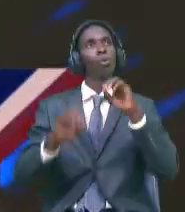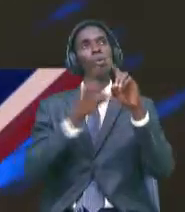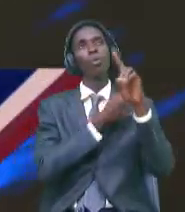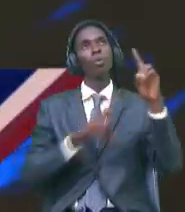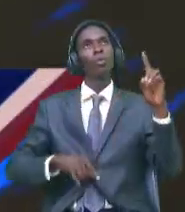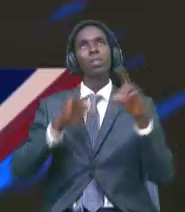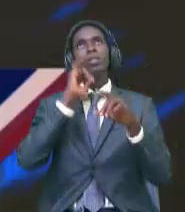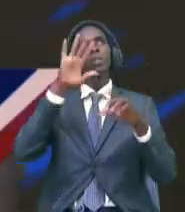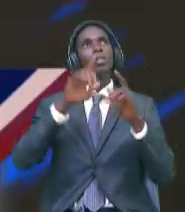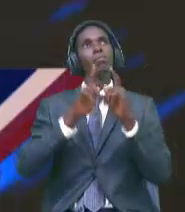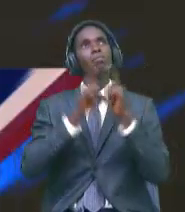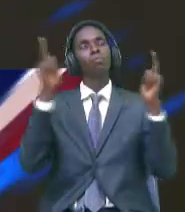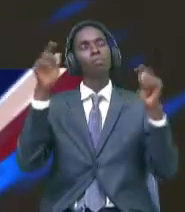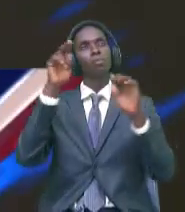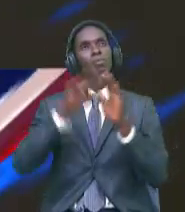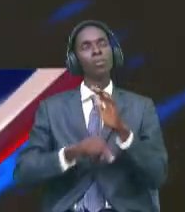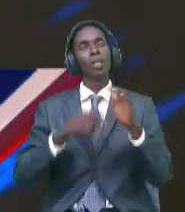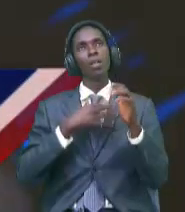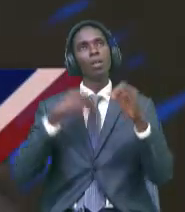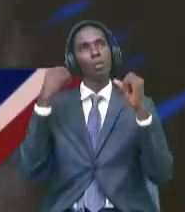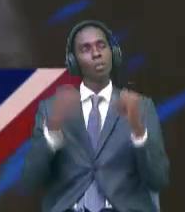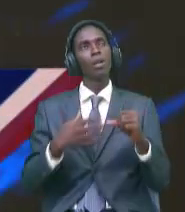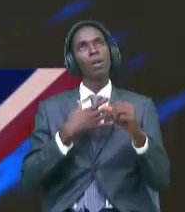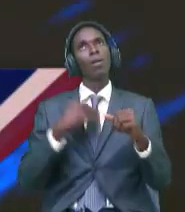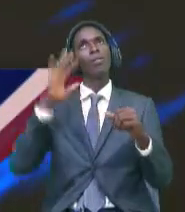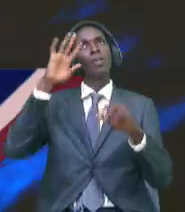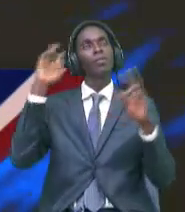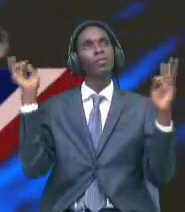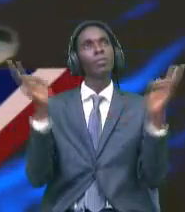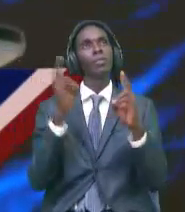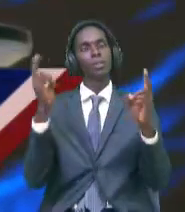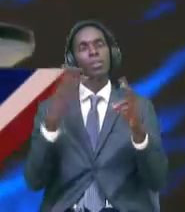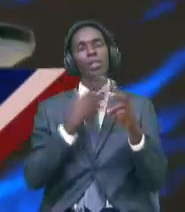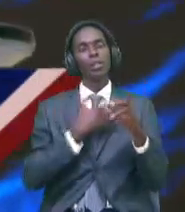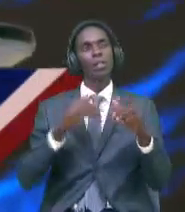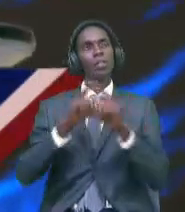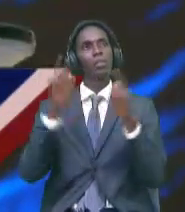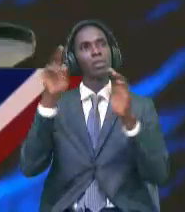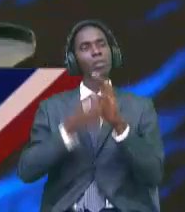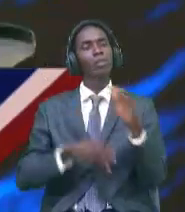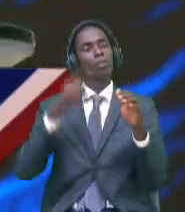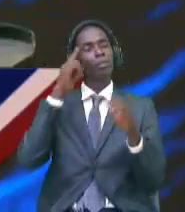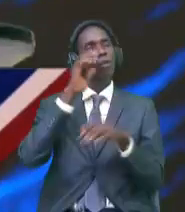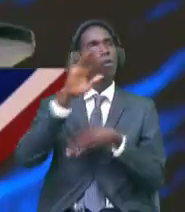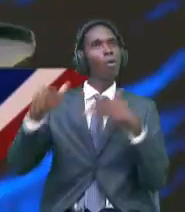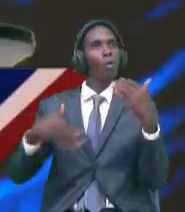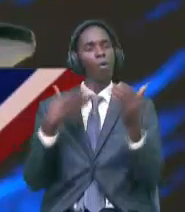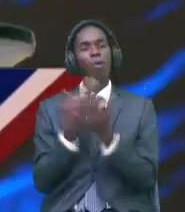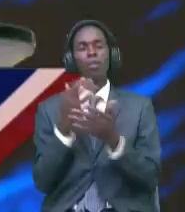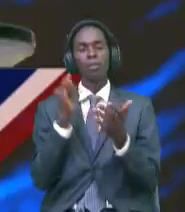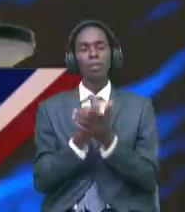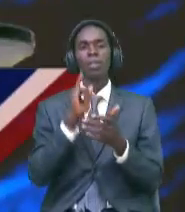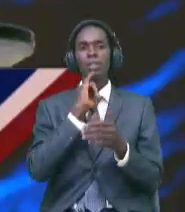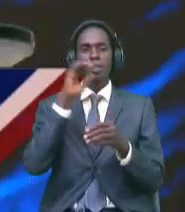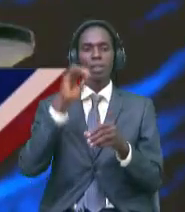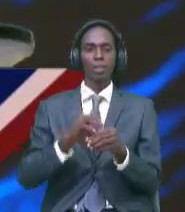the power and the glory and the victory and the majesty, for all that is in the